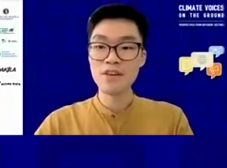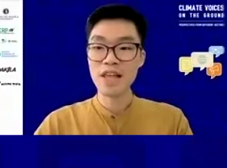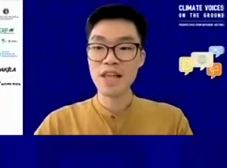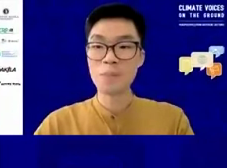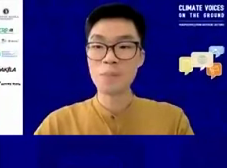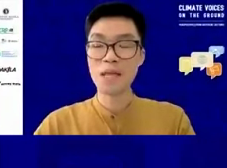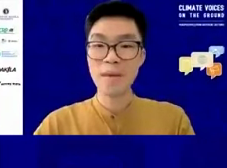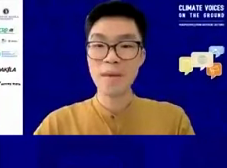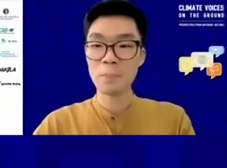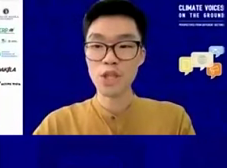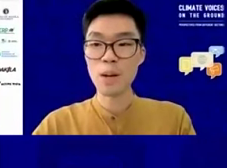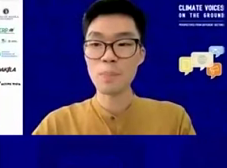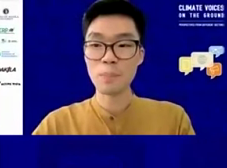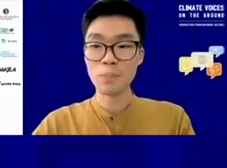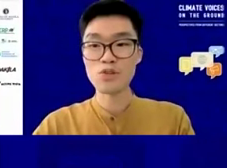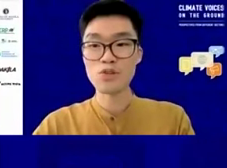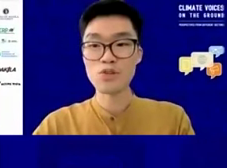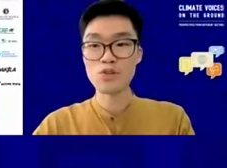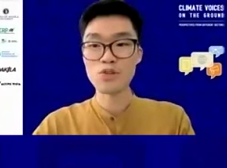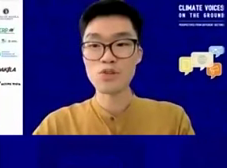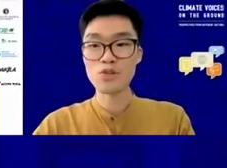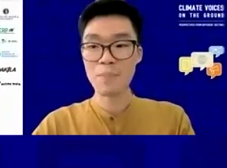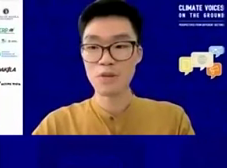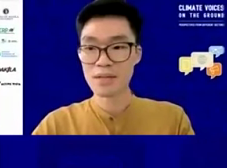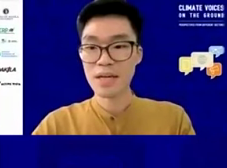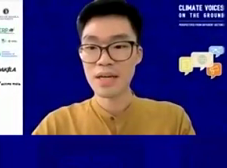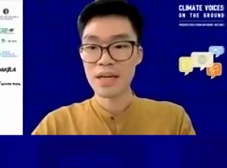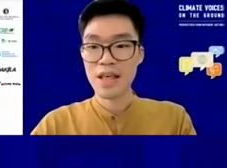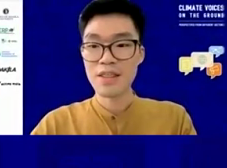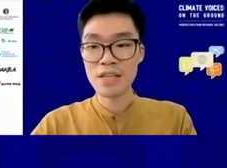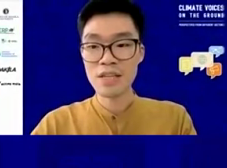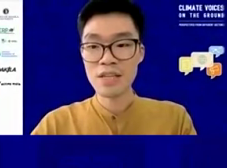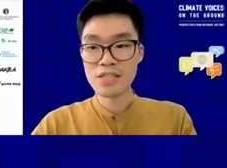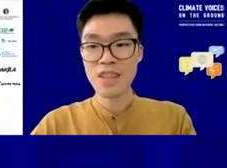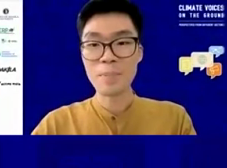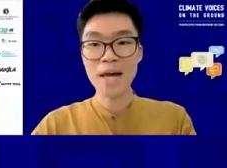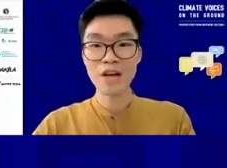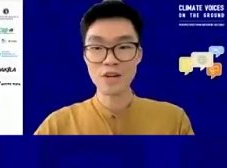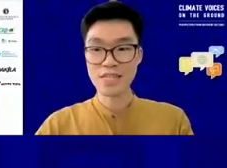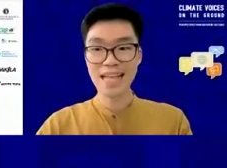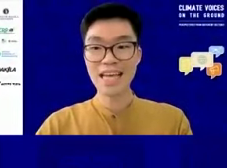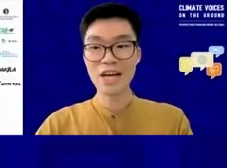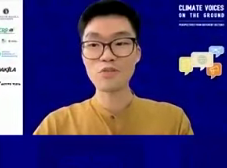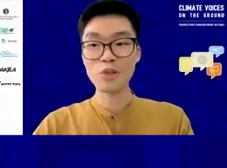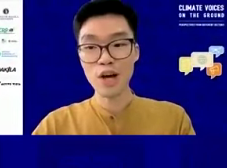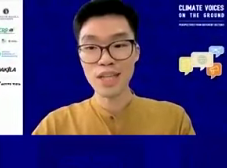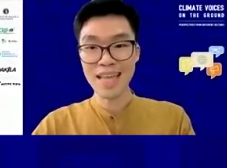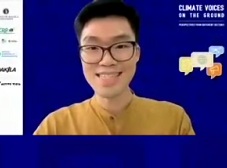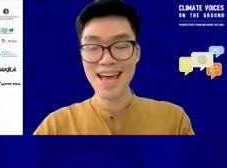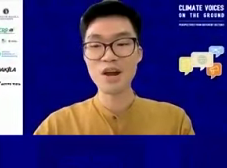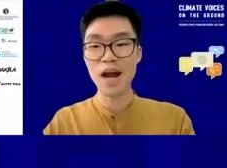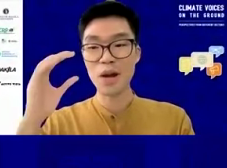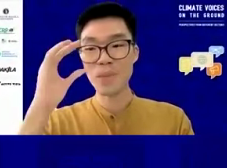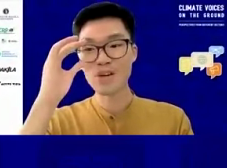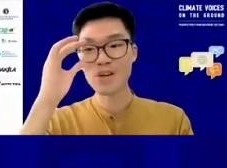of the World Climate Research Program, which aims to develop and mainstream a bottom-up approach to regional climate risk. This starts with a